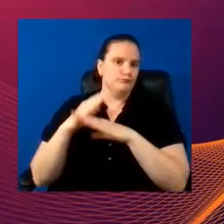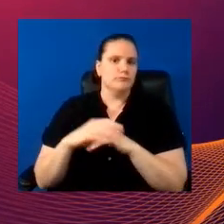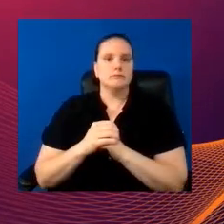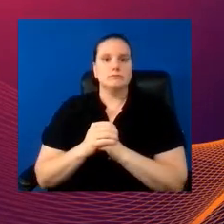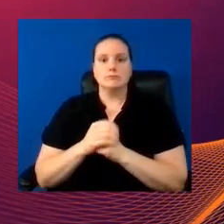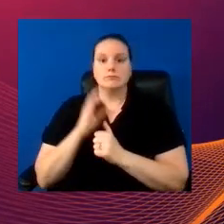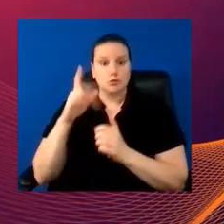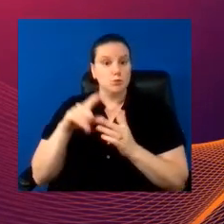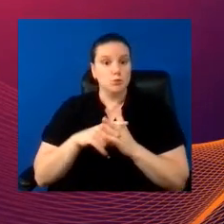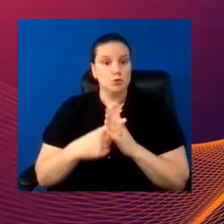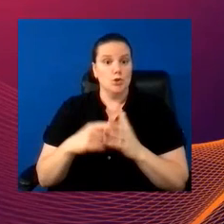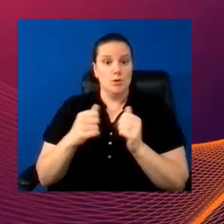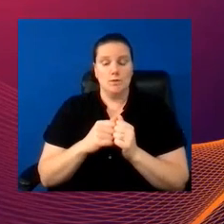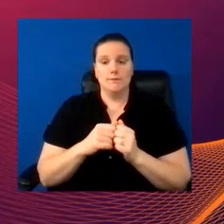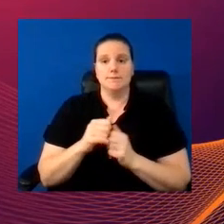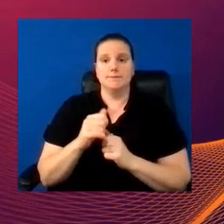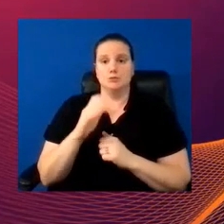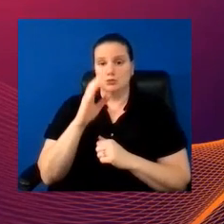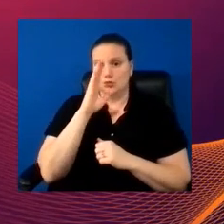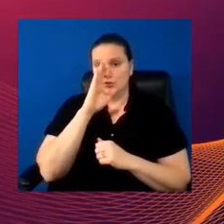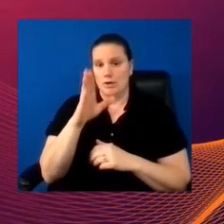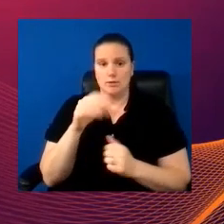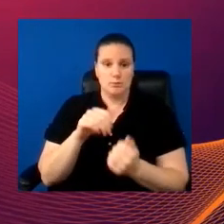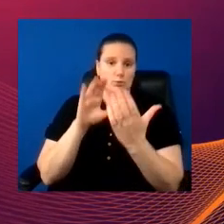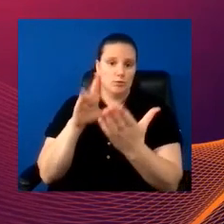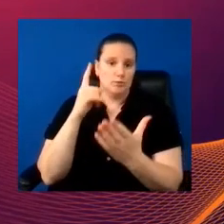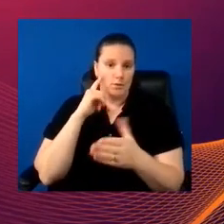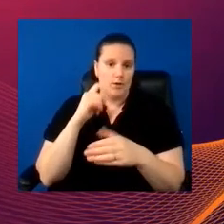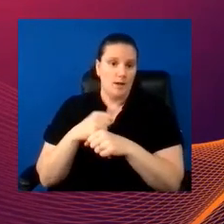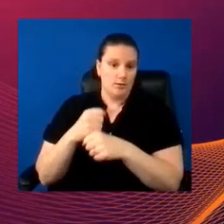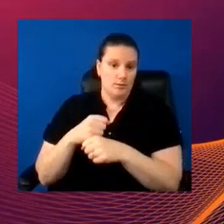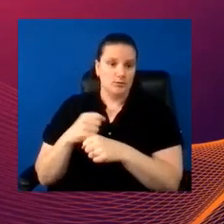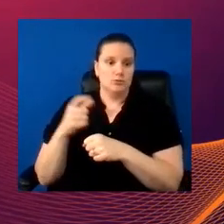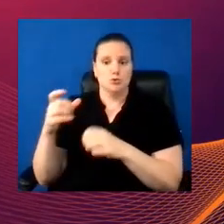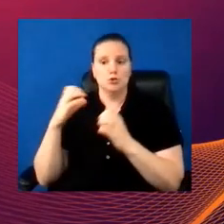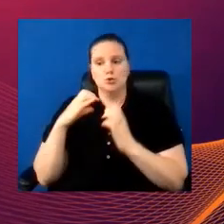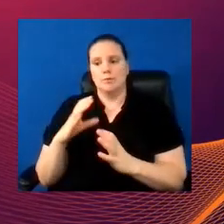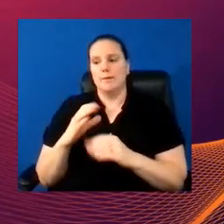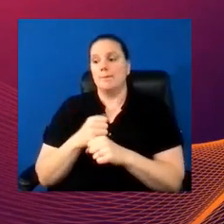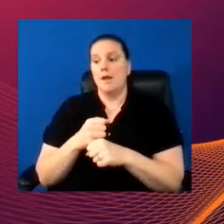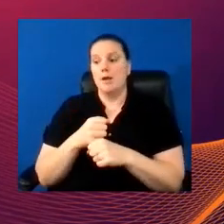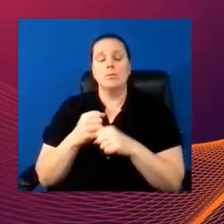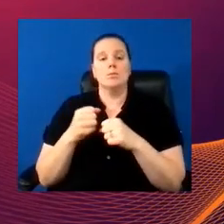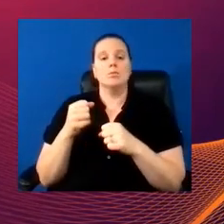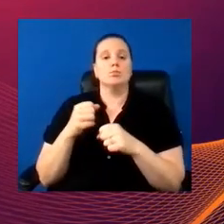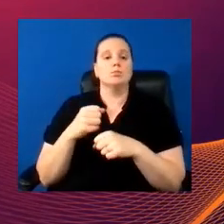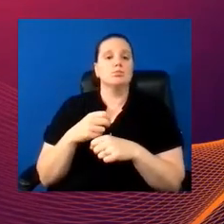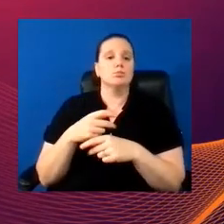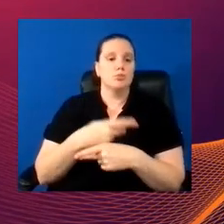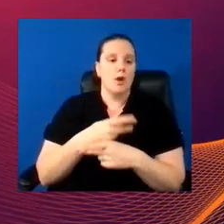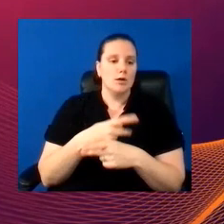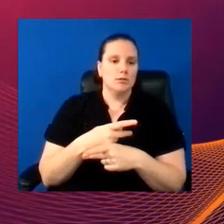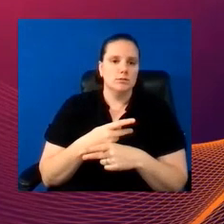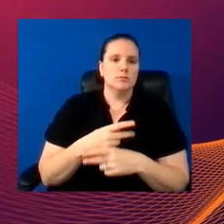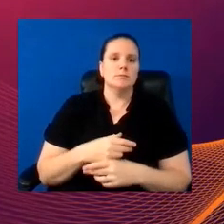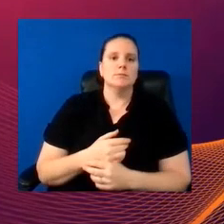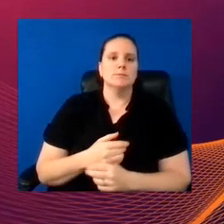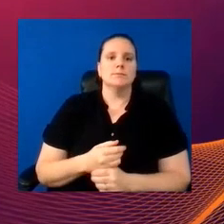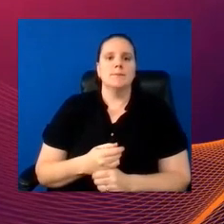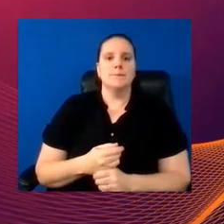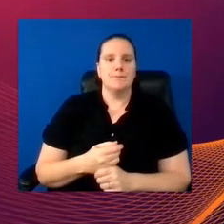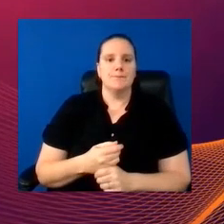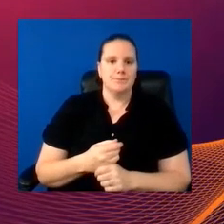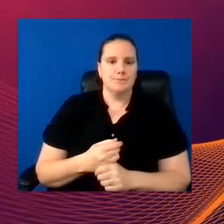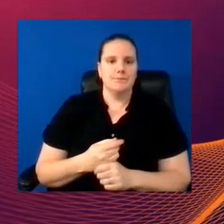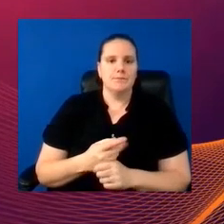I would start off with a direct approach for manufacturing to end consumer. I would make the product, majority of it is 3D printed, so I would do